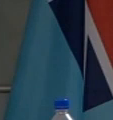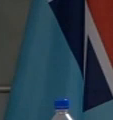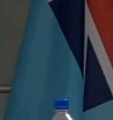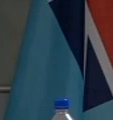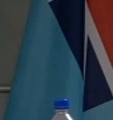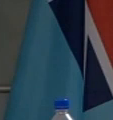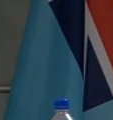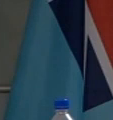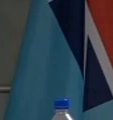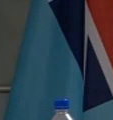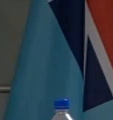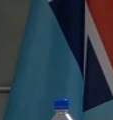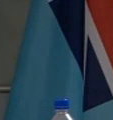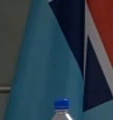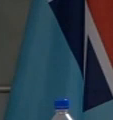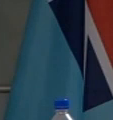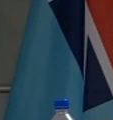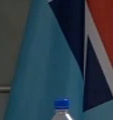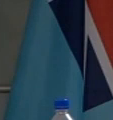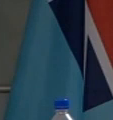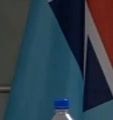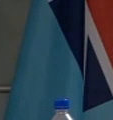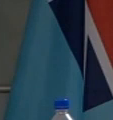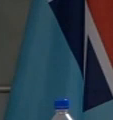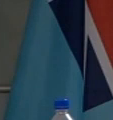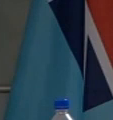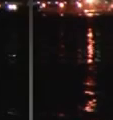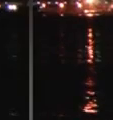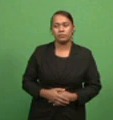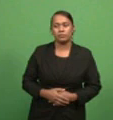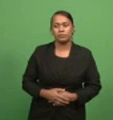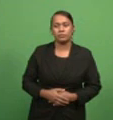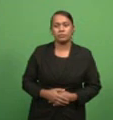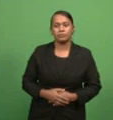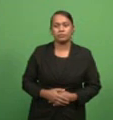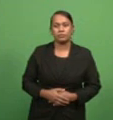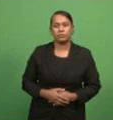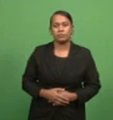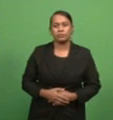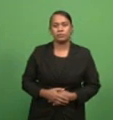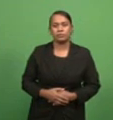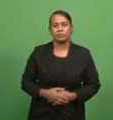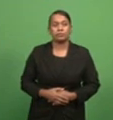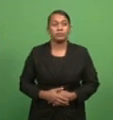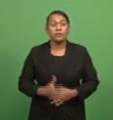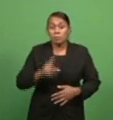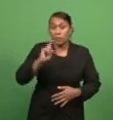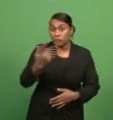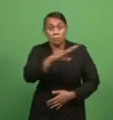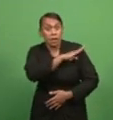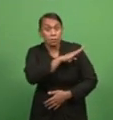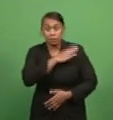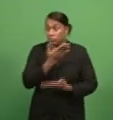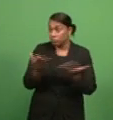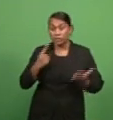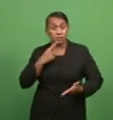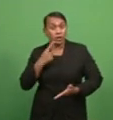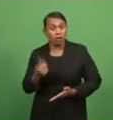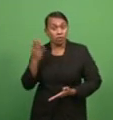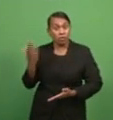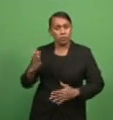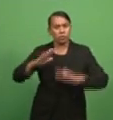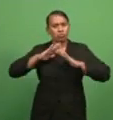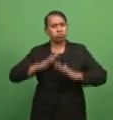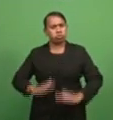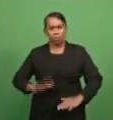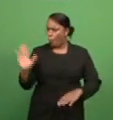recoveries and delivering us this beacon of hope. But Bainimarama says, as relieved as everyone is, we